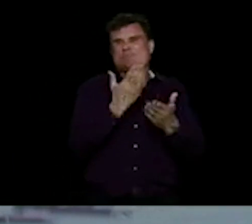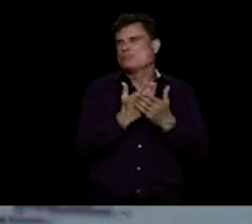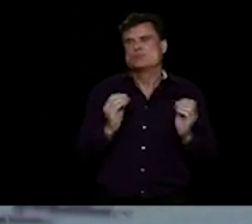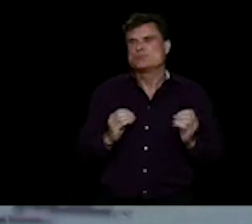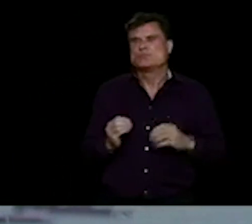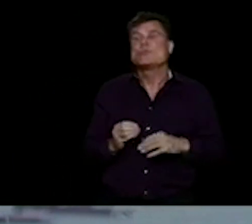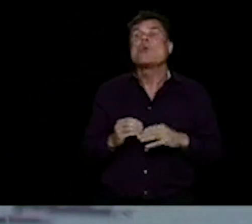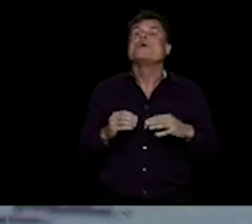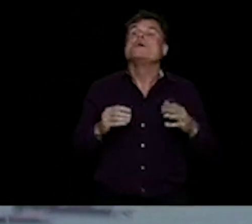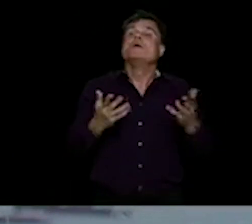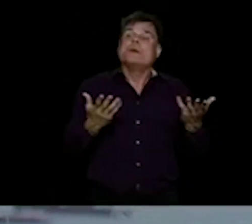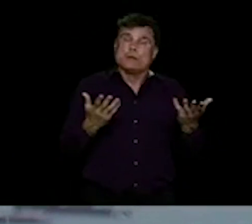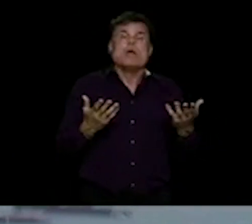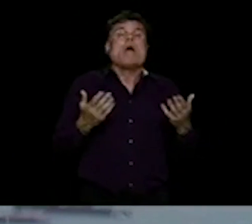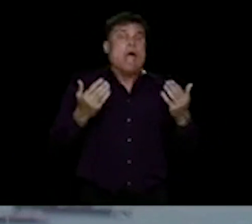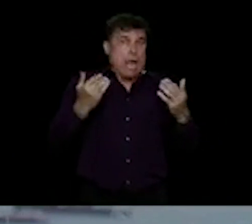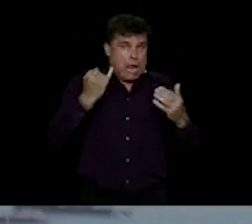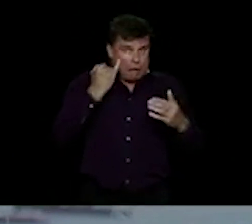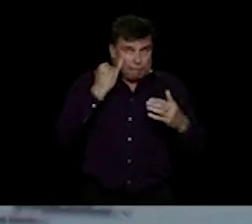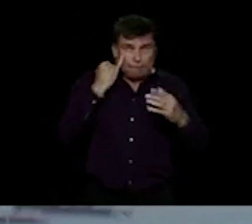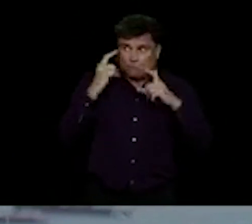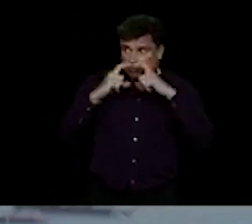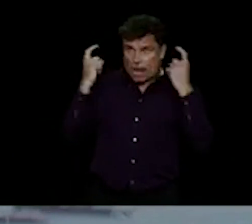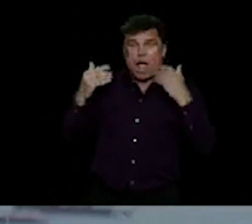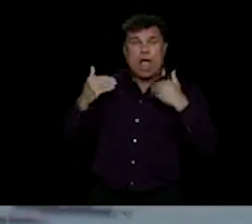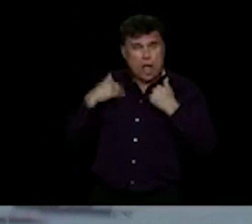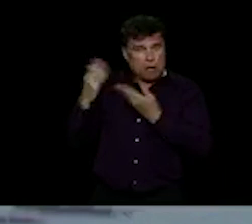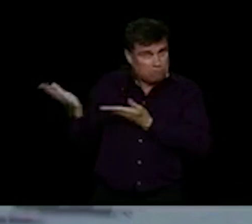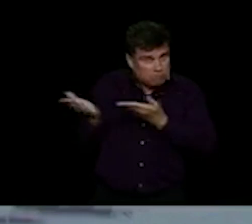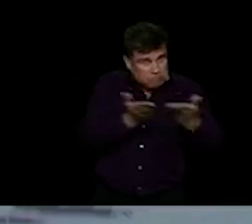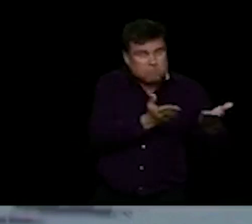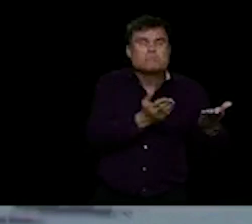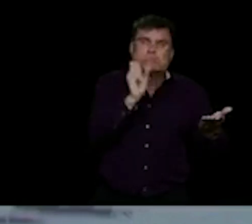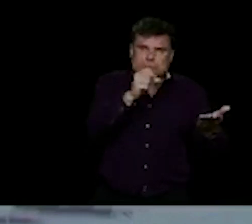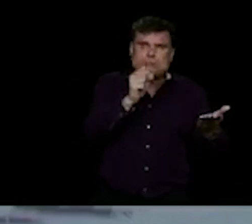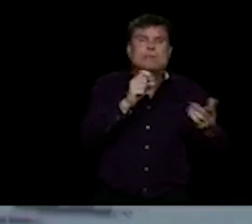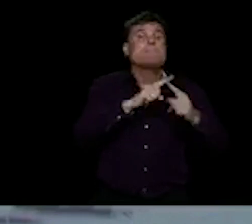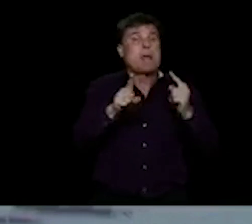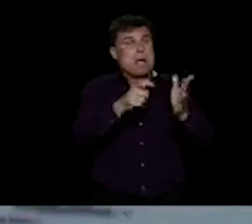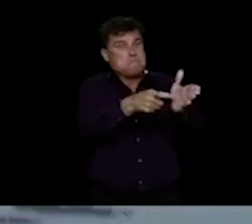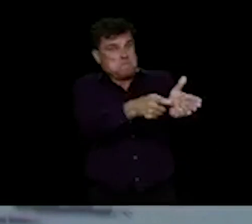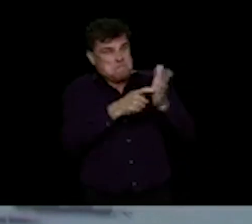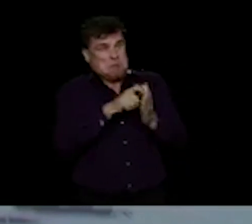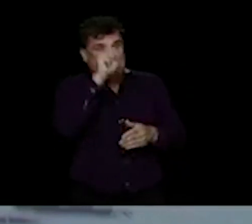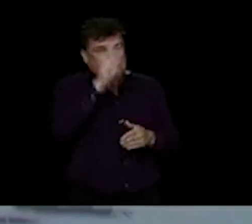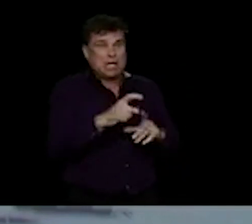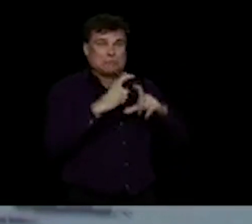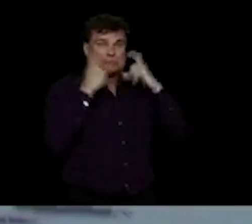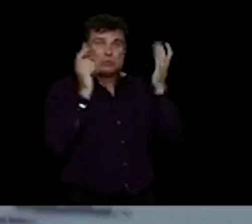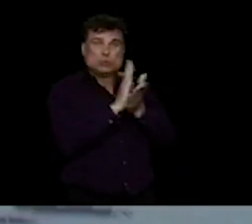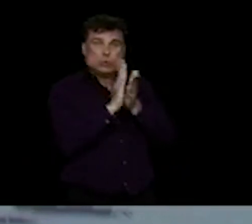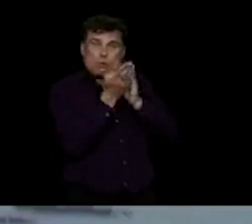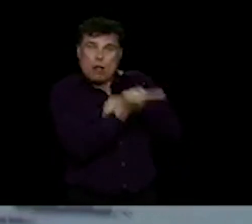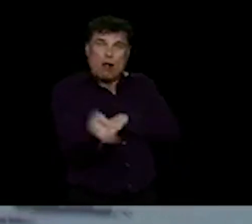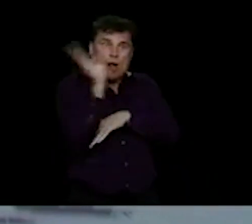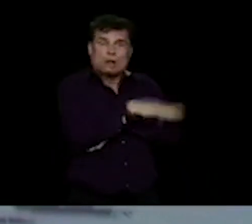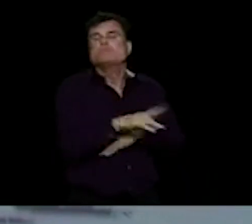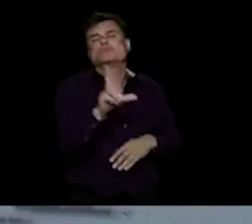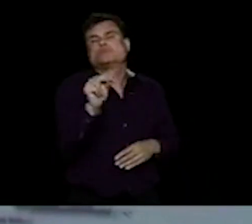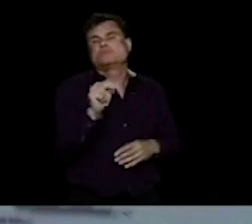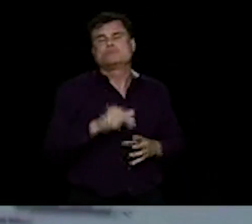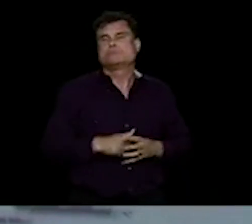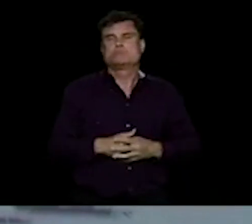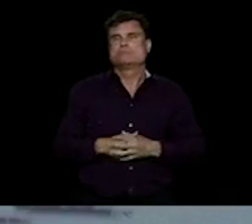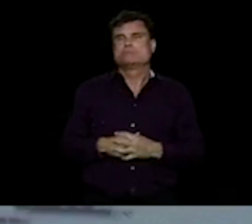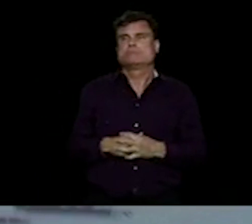And of course, teachers need to, the adults in the school setting, one, we're going to be reducing numbers, so parents won't be coming in and out like